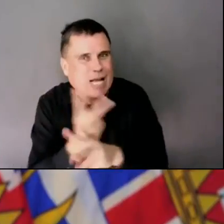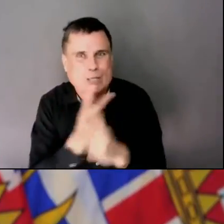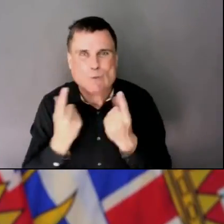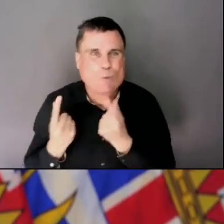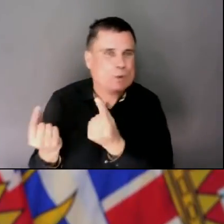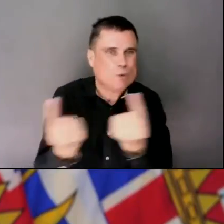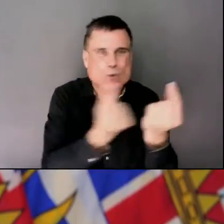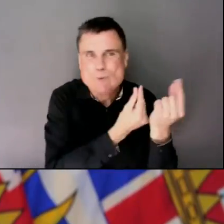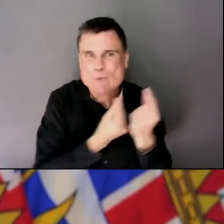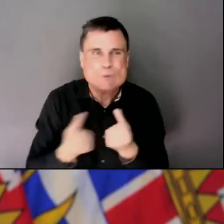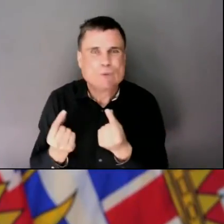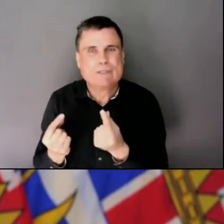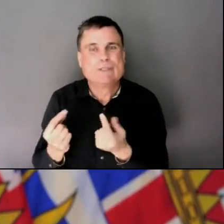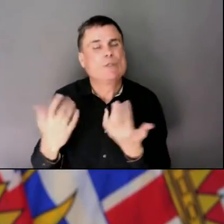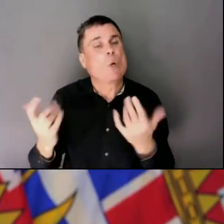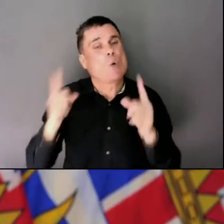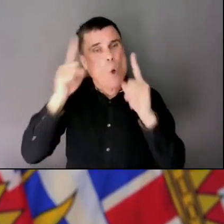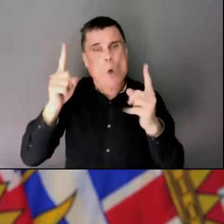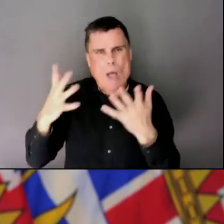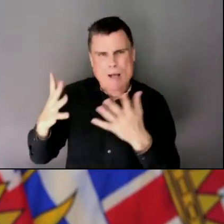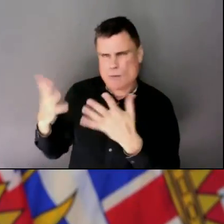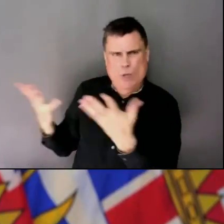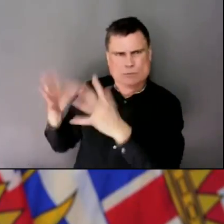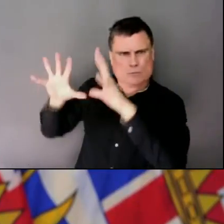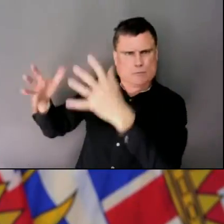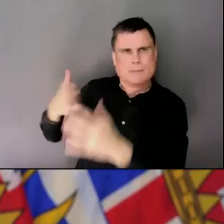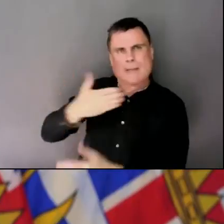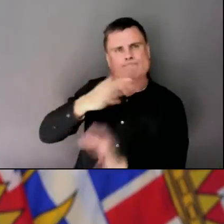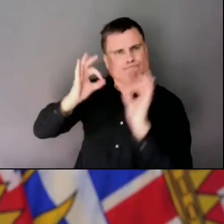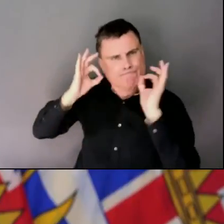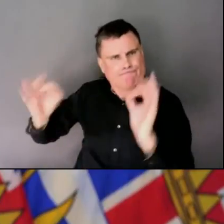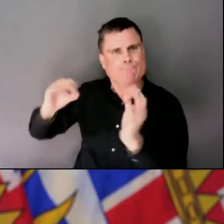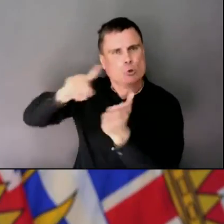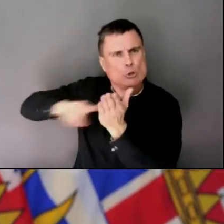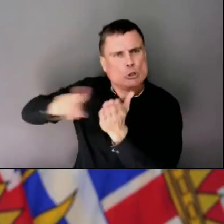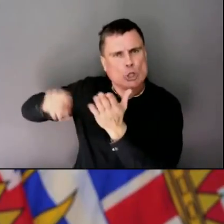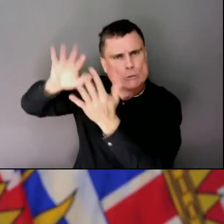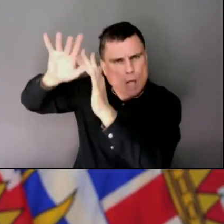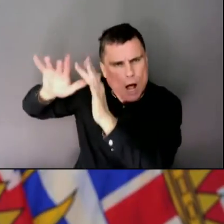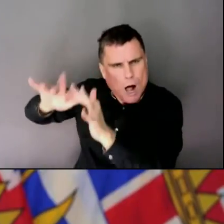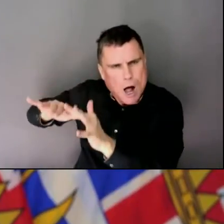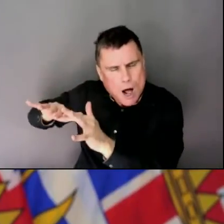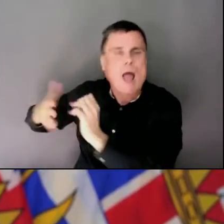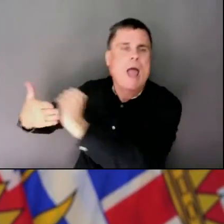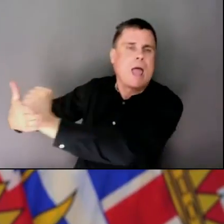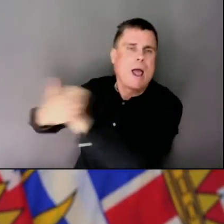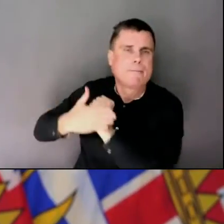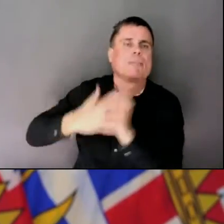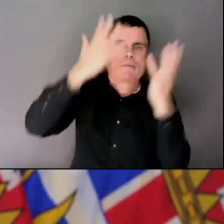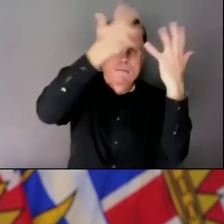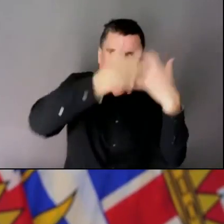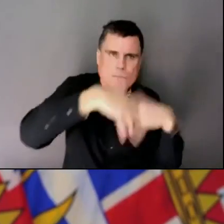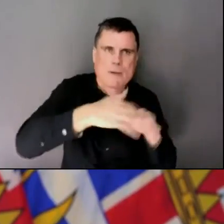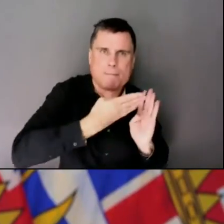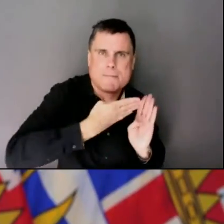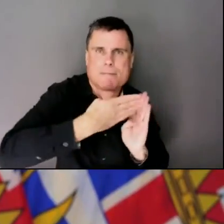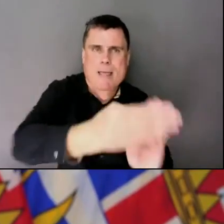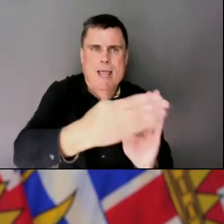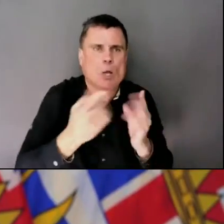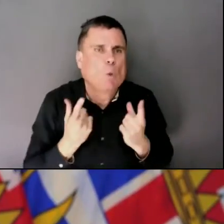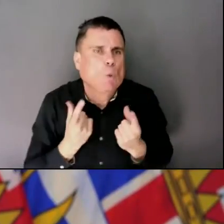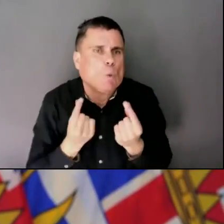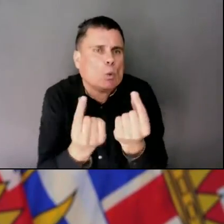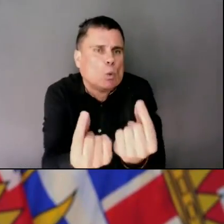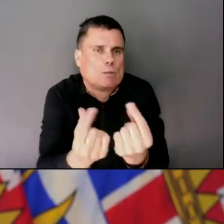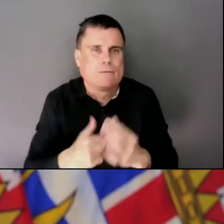the best choices that we can in the different circumstances. Next question is from Tanya Fletcher, CBC.